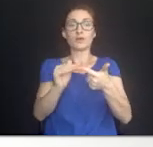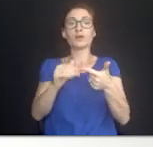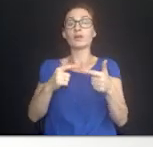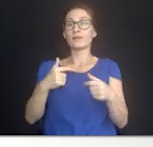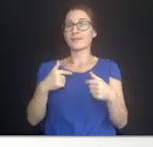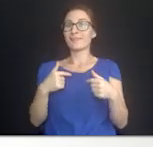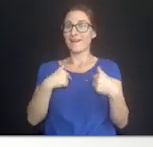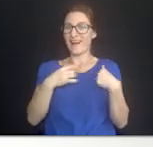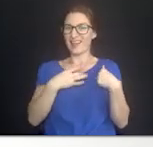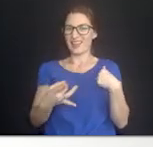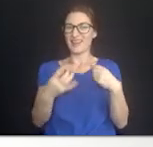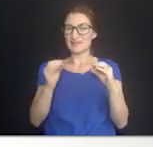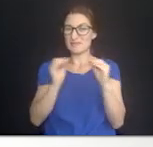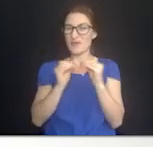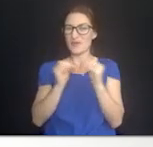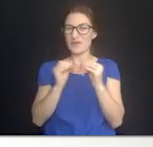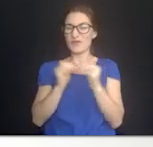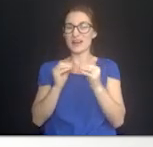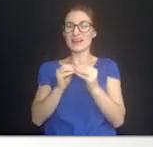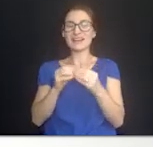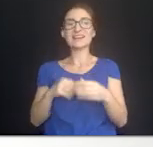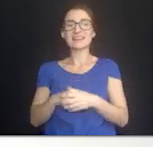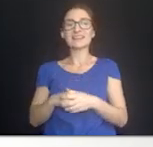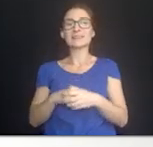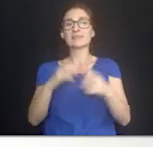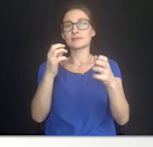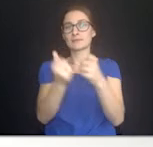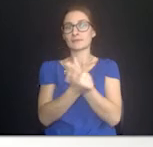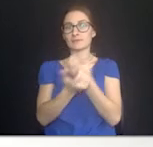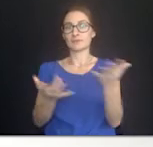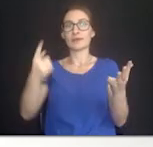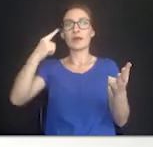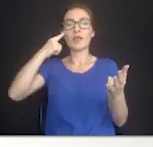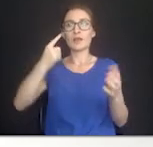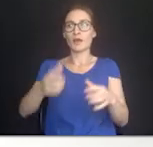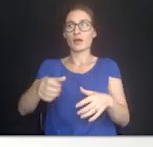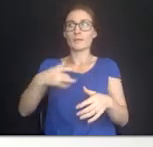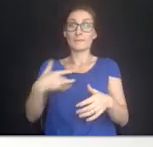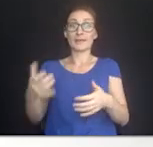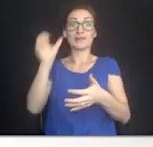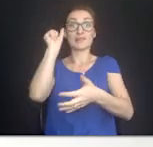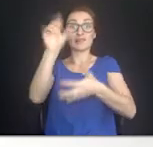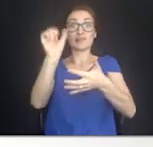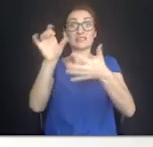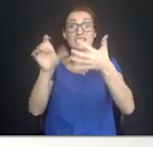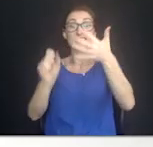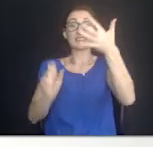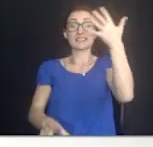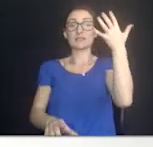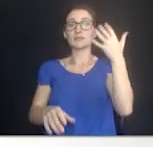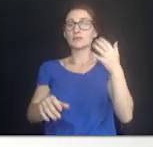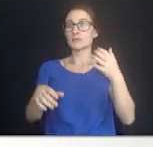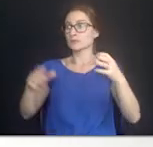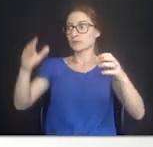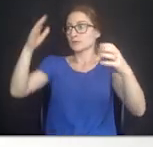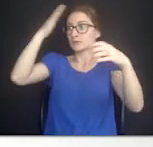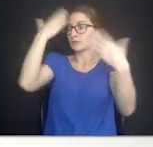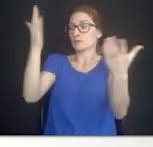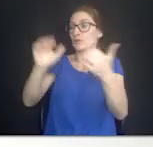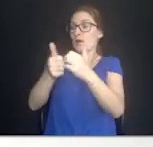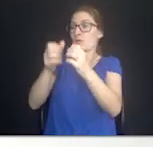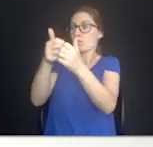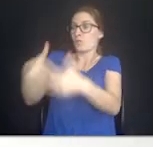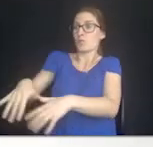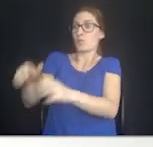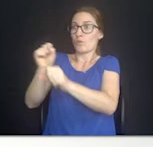more, right? Which are all the things that I think get thrown at people in the beginning of special needs planning that they're not really sure how they work and what to do, right? All